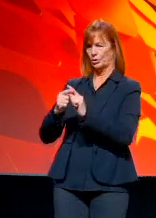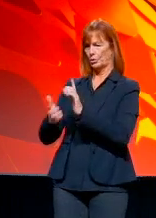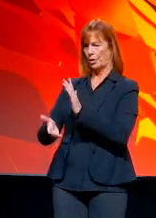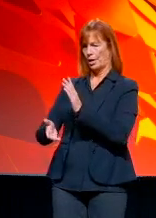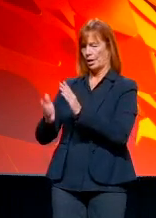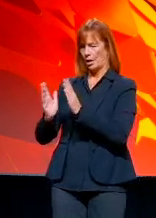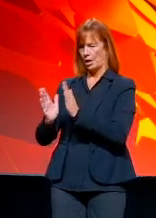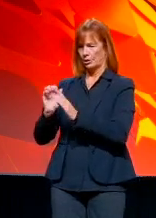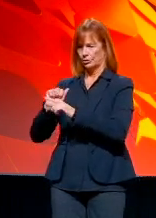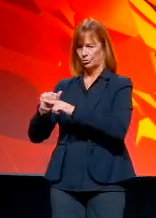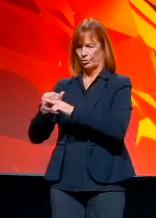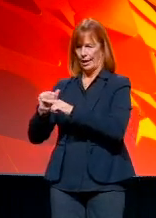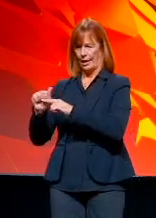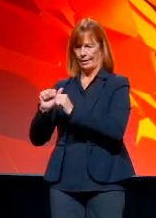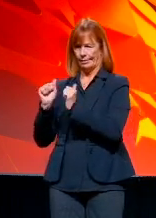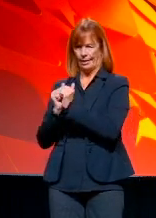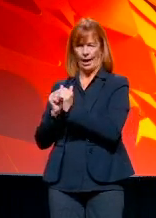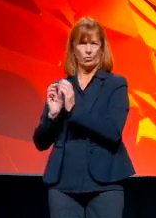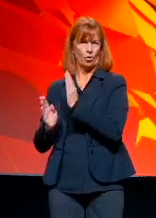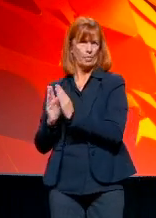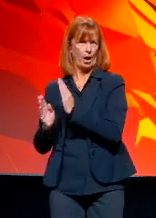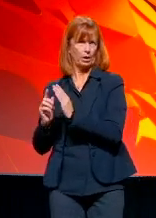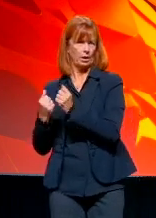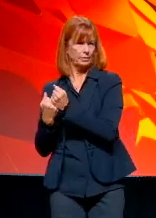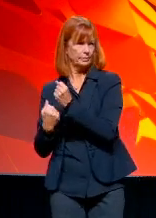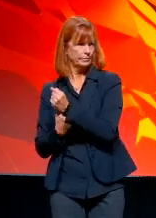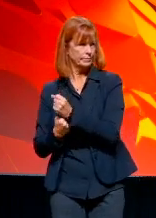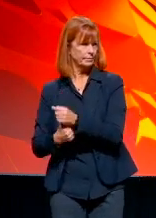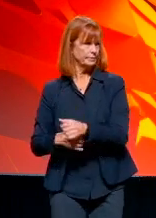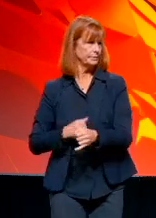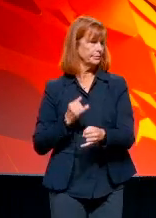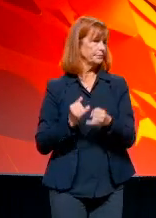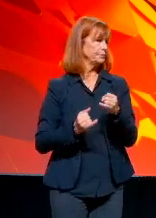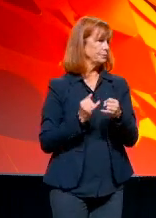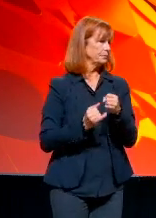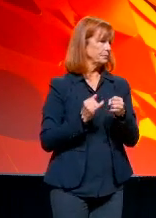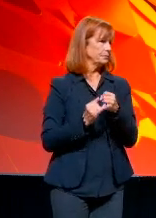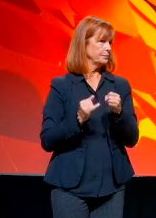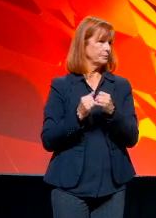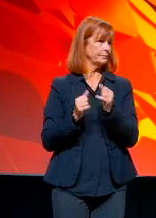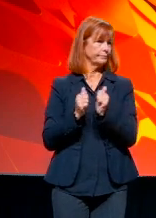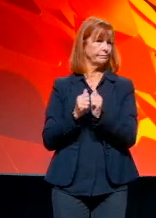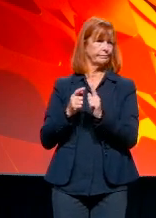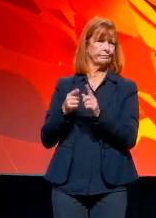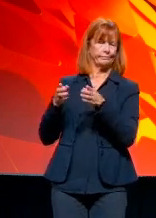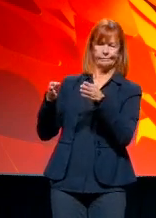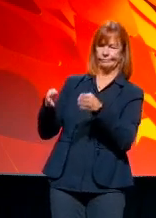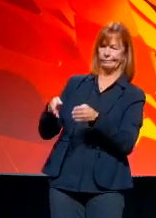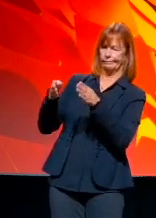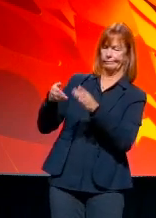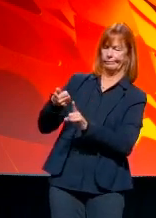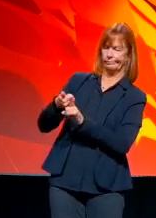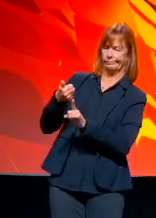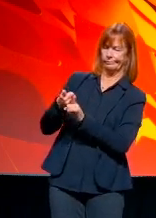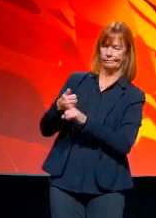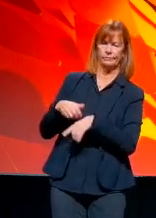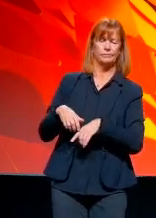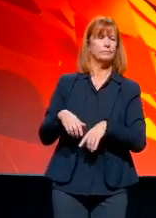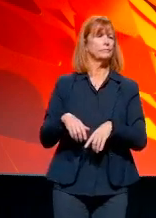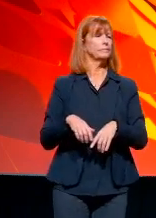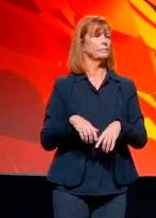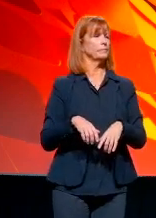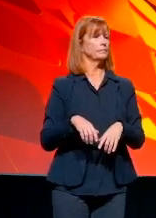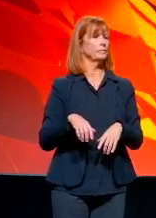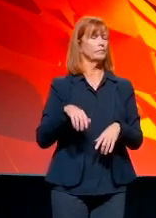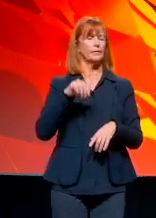the robotic foundation model? And the last, the robotics is a physics agent, right? So it's not just